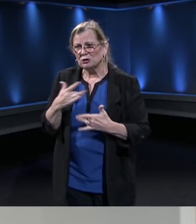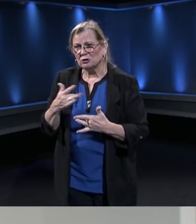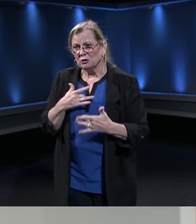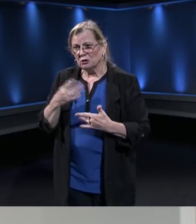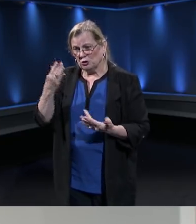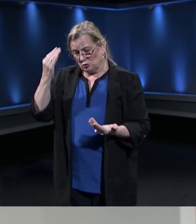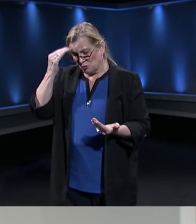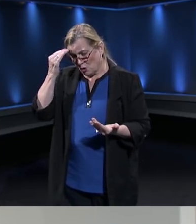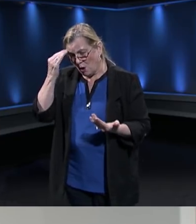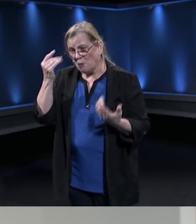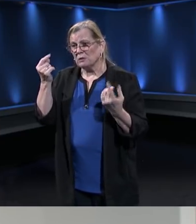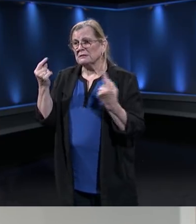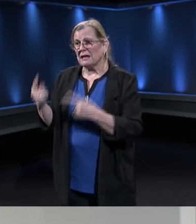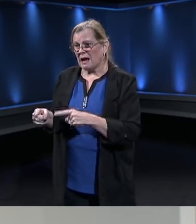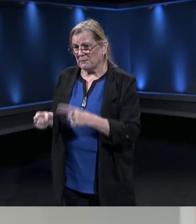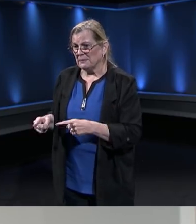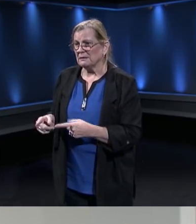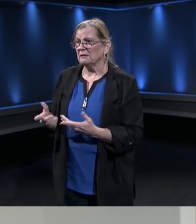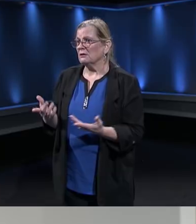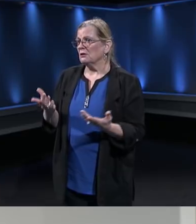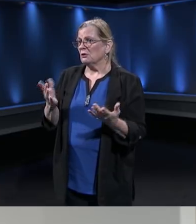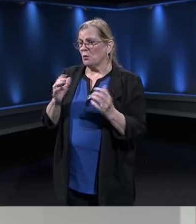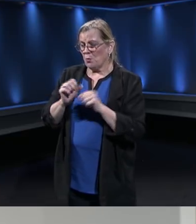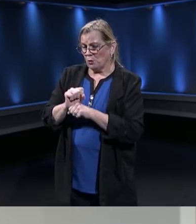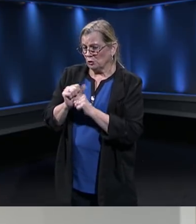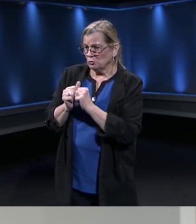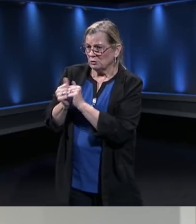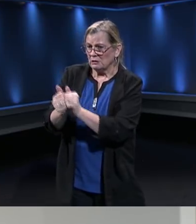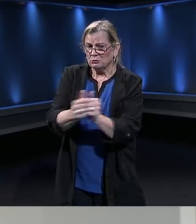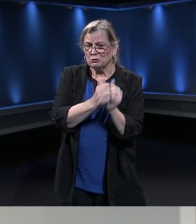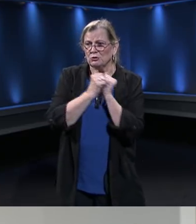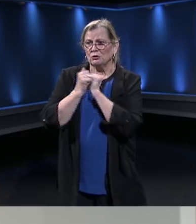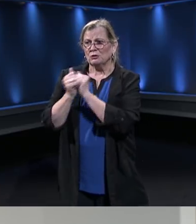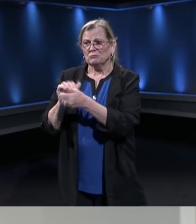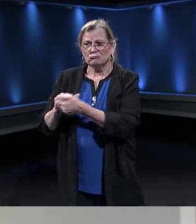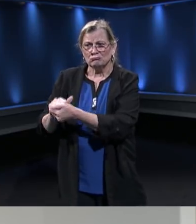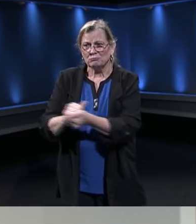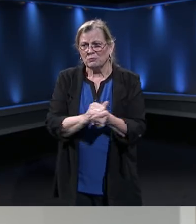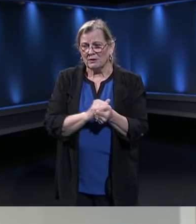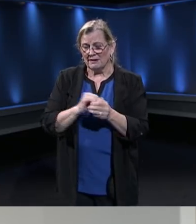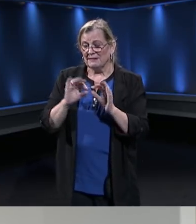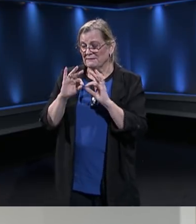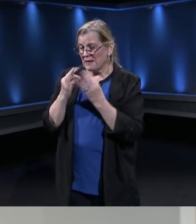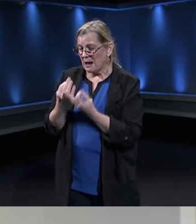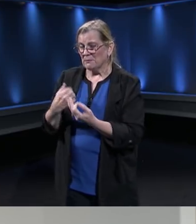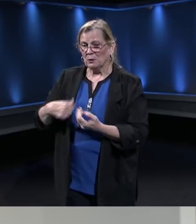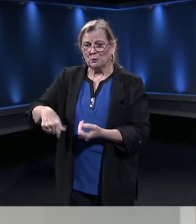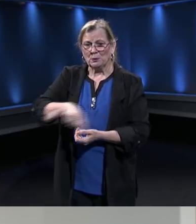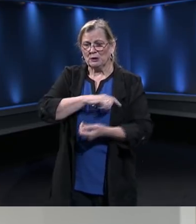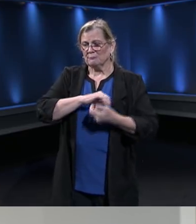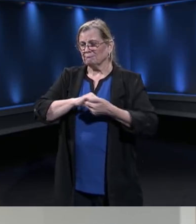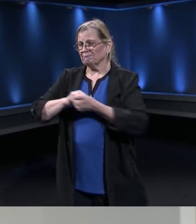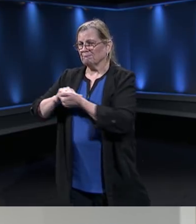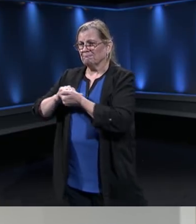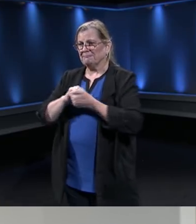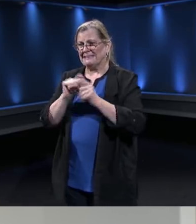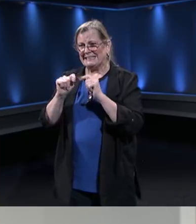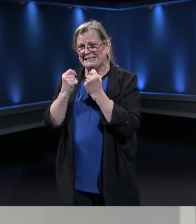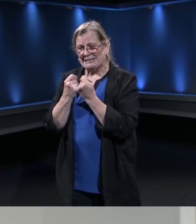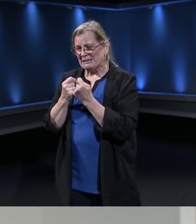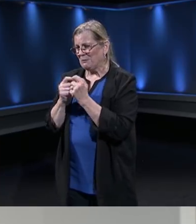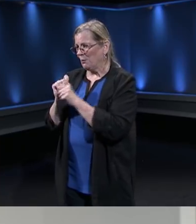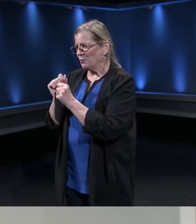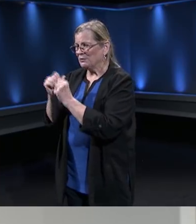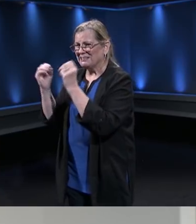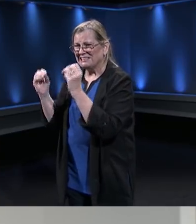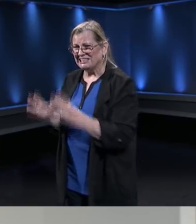structure. Your child needs structure. You have challenges right now in the pandemic. So does your child. How do we work together and say,